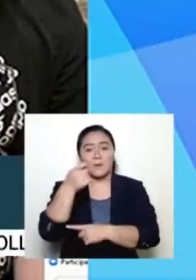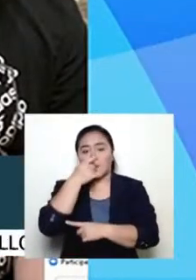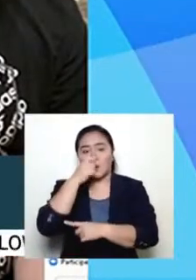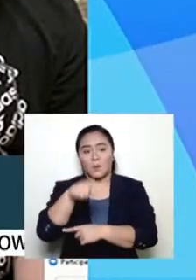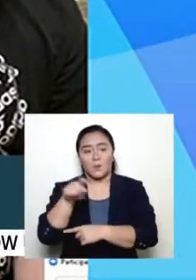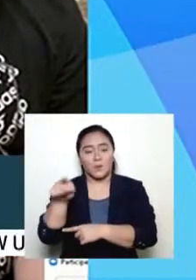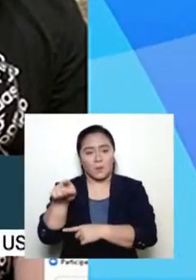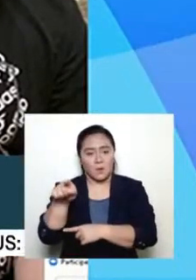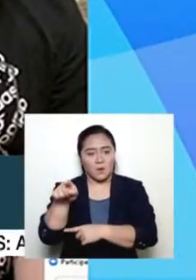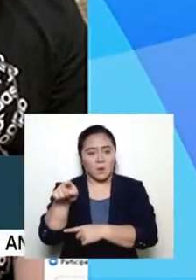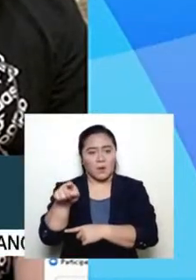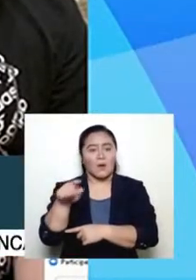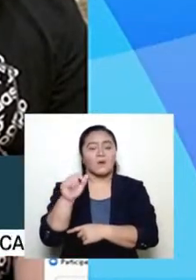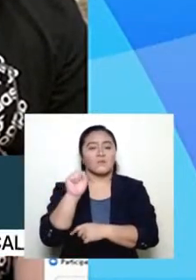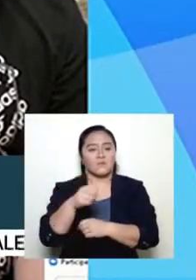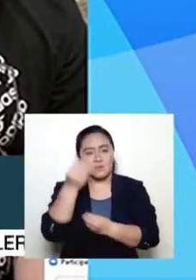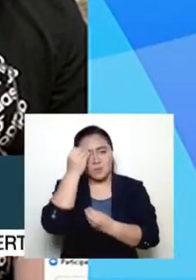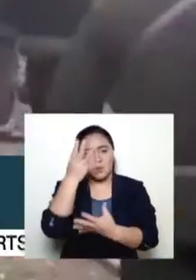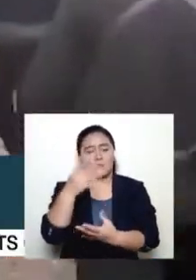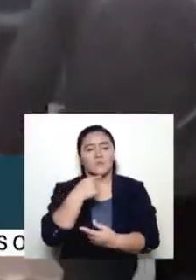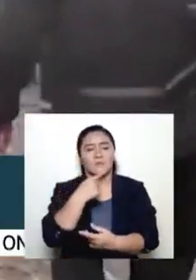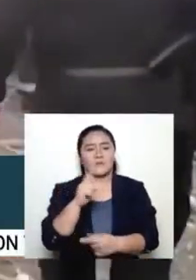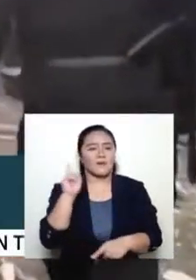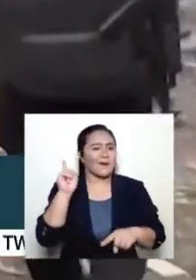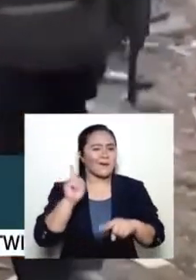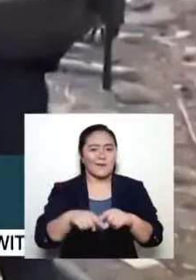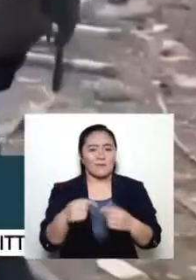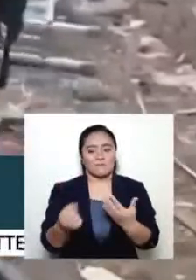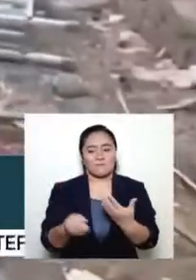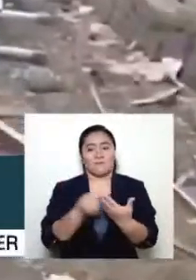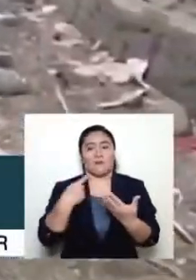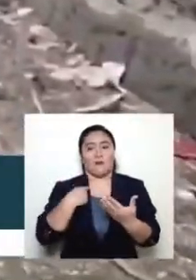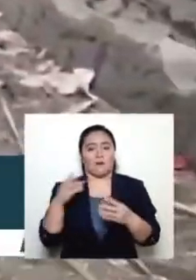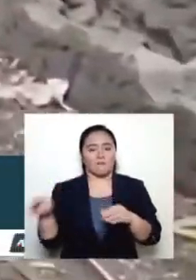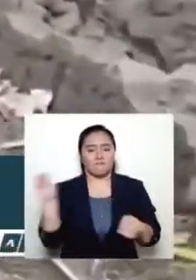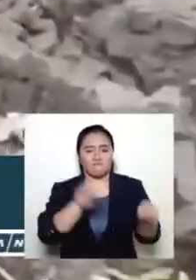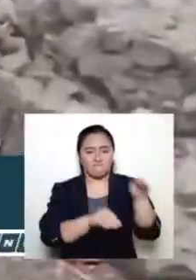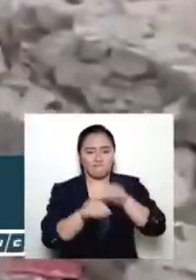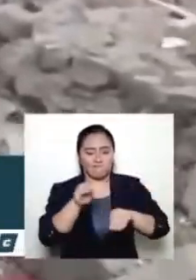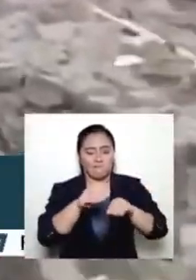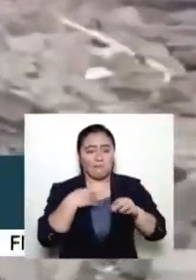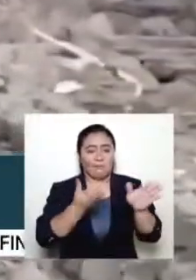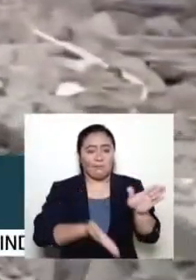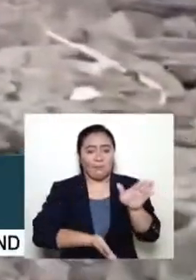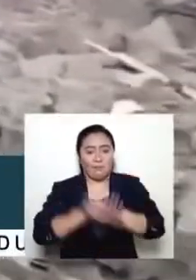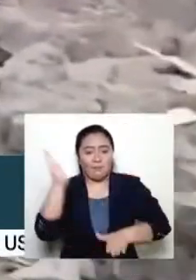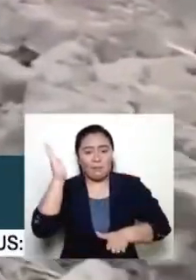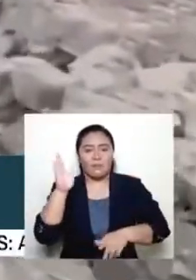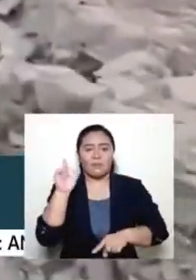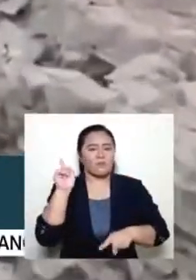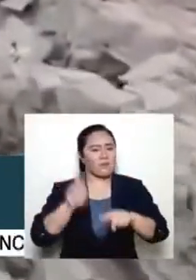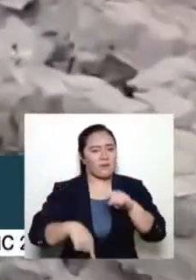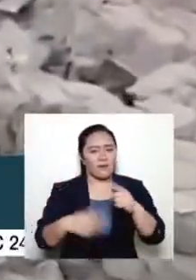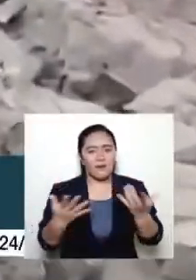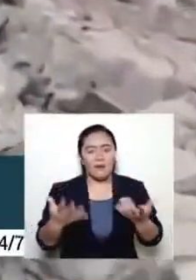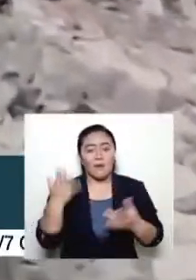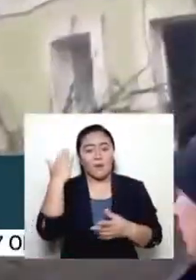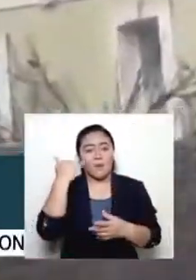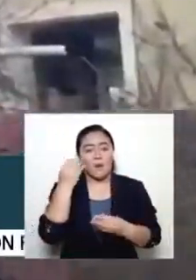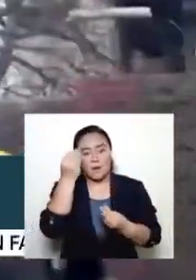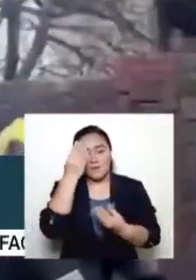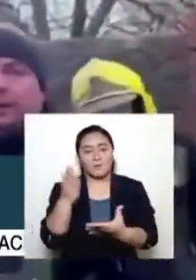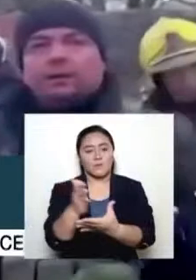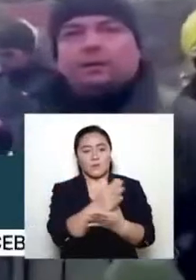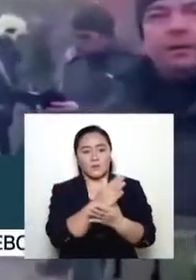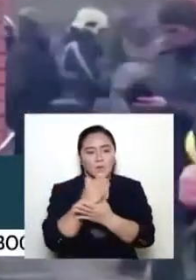national. She says she cannot simply pack her bags and leave her family behind. She also shares basic commodities are running out